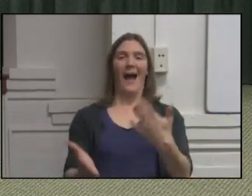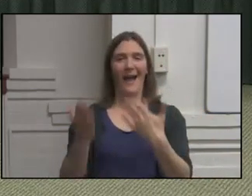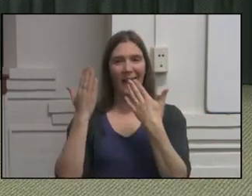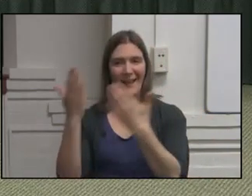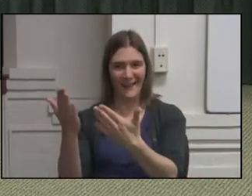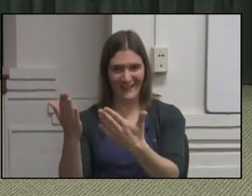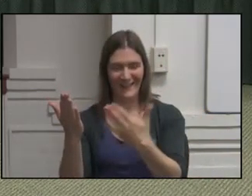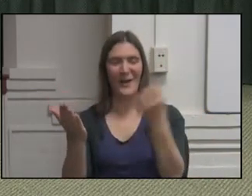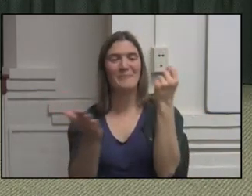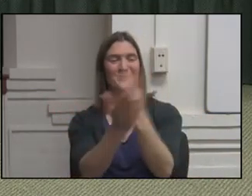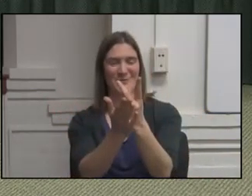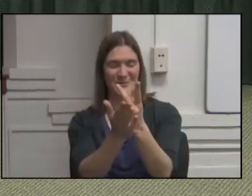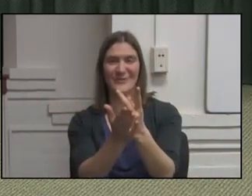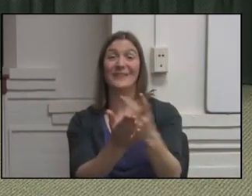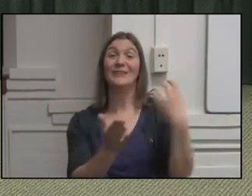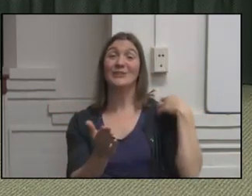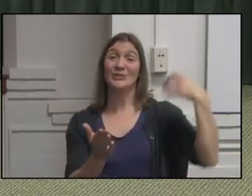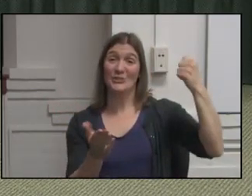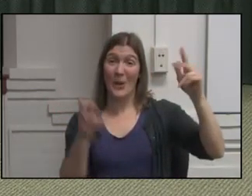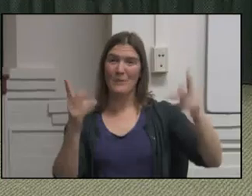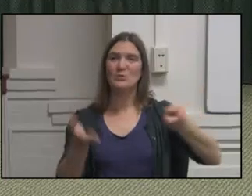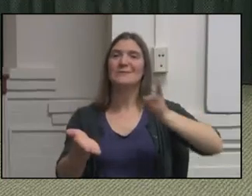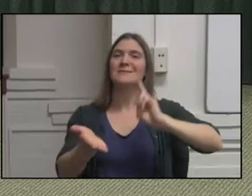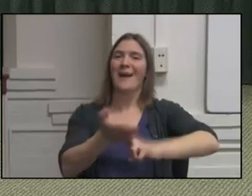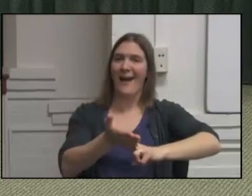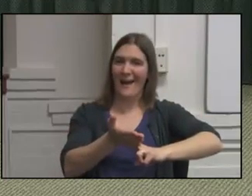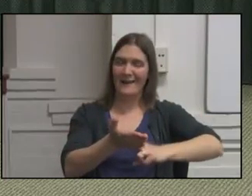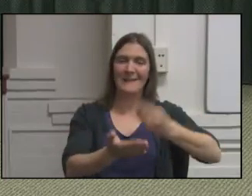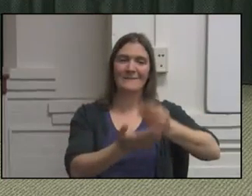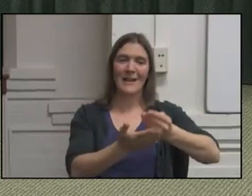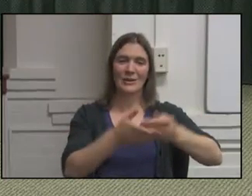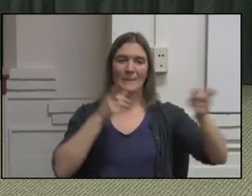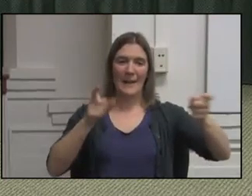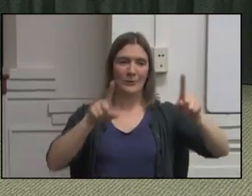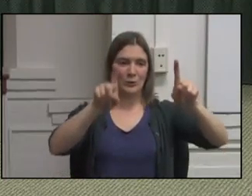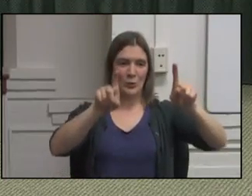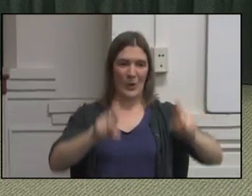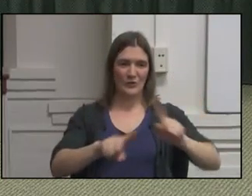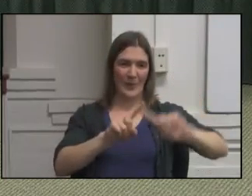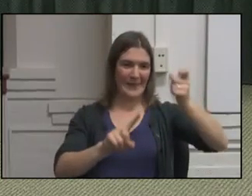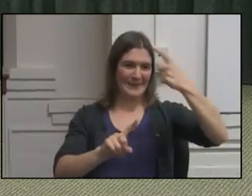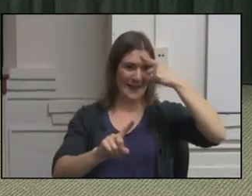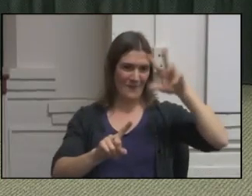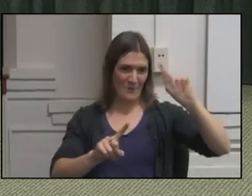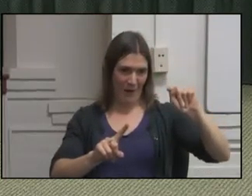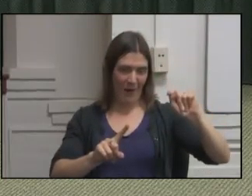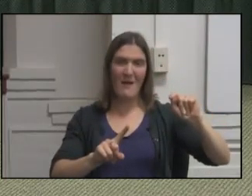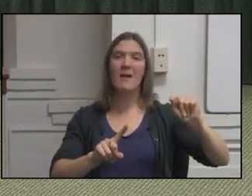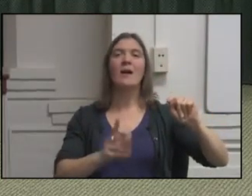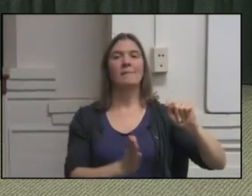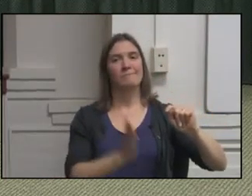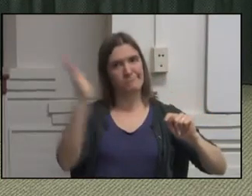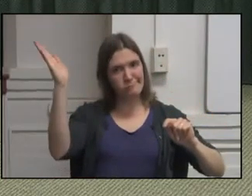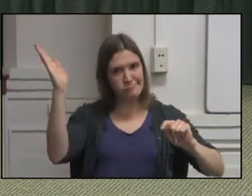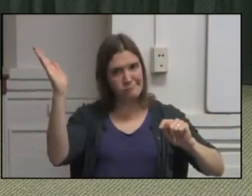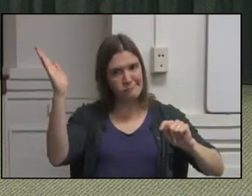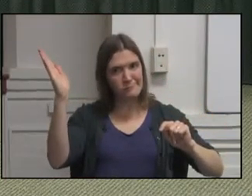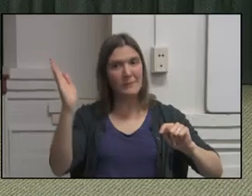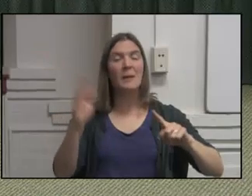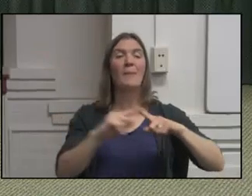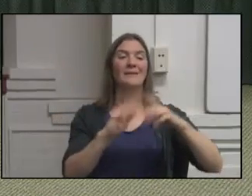I move that we authorize the chair to sign the financial management questionnaire for towns and cities, the